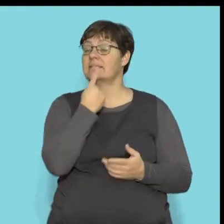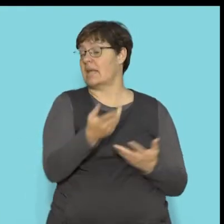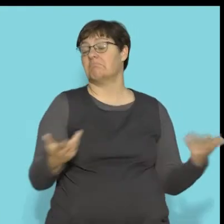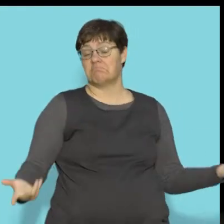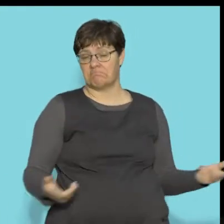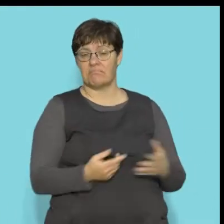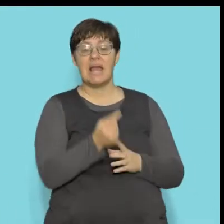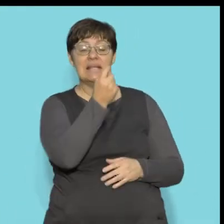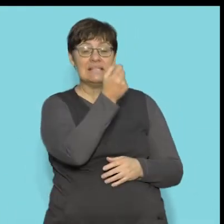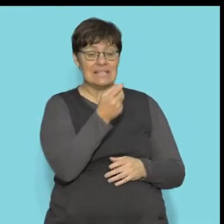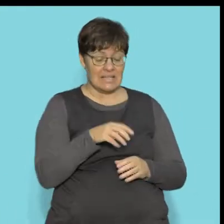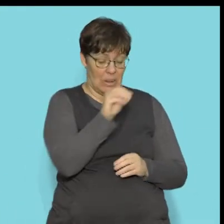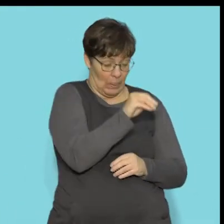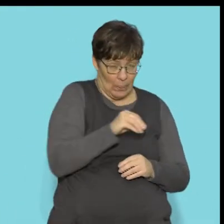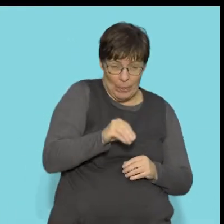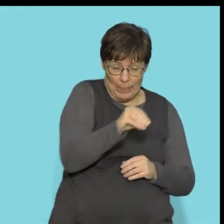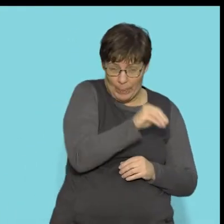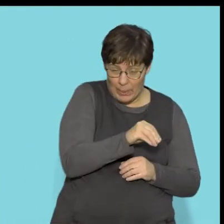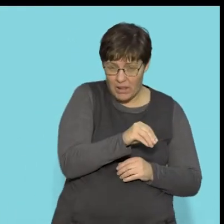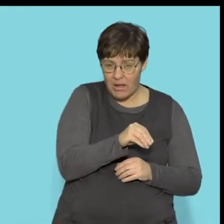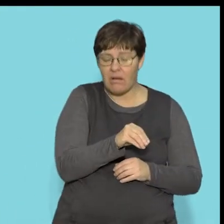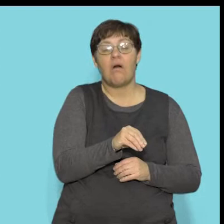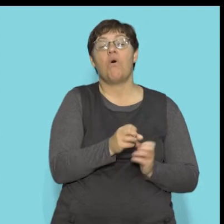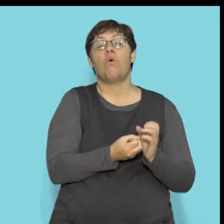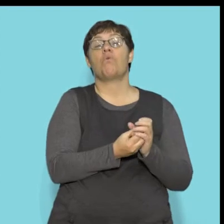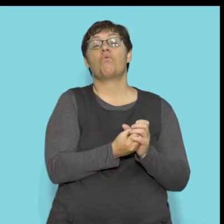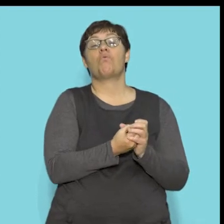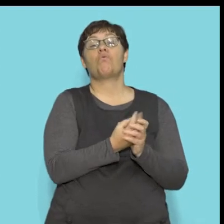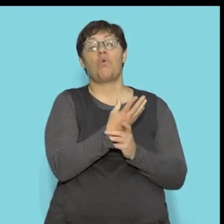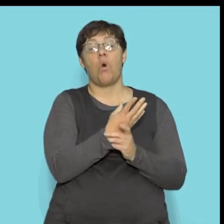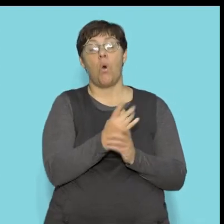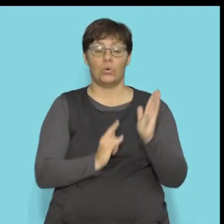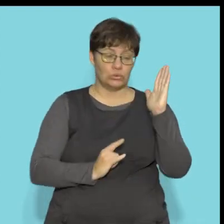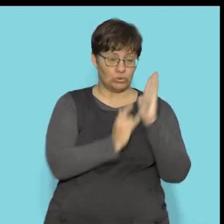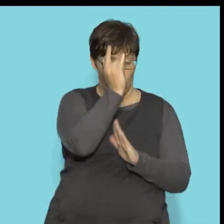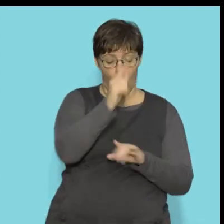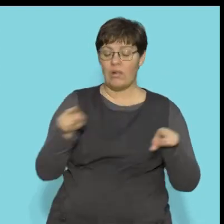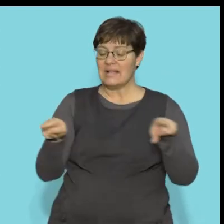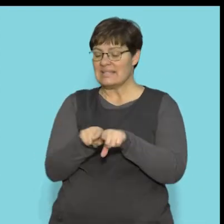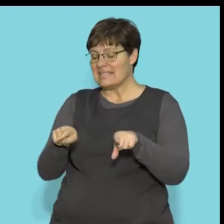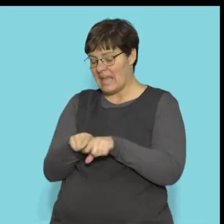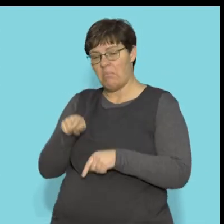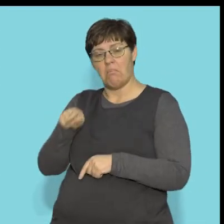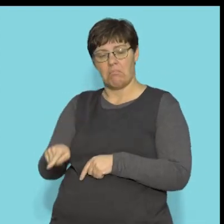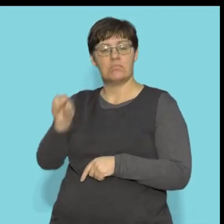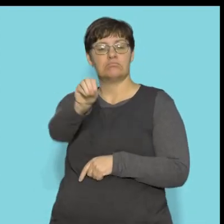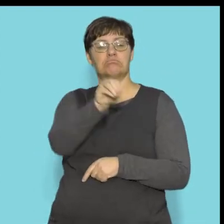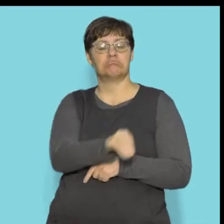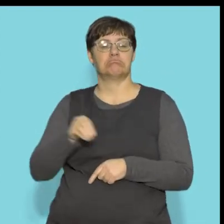said, seedlings that are crowded will grow as tall as seedlings that are not